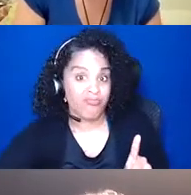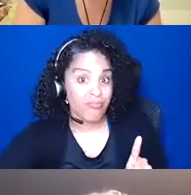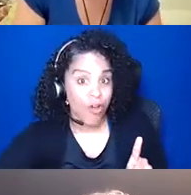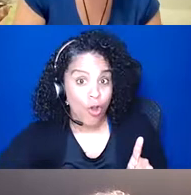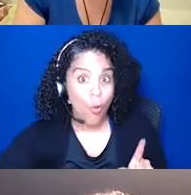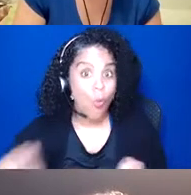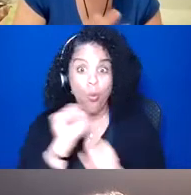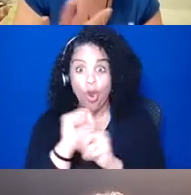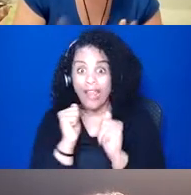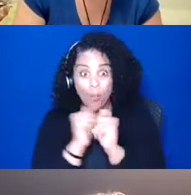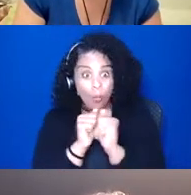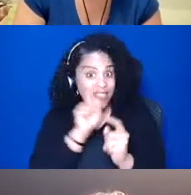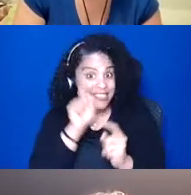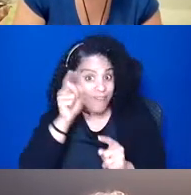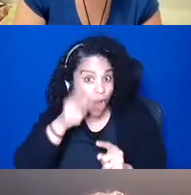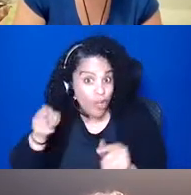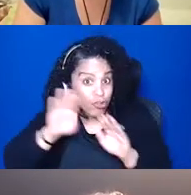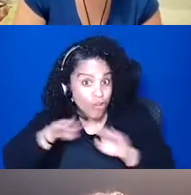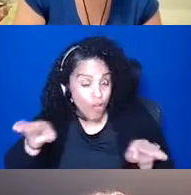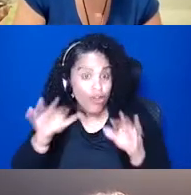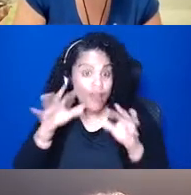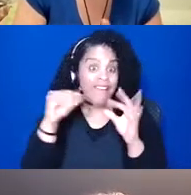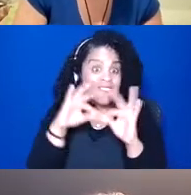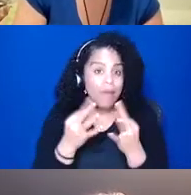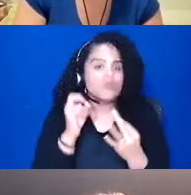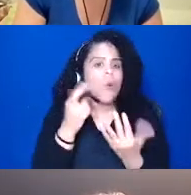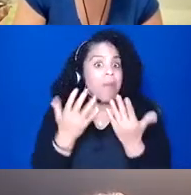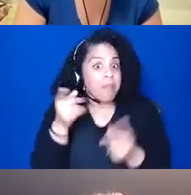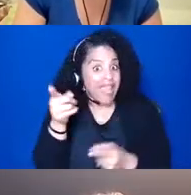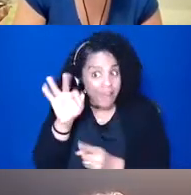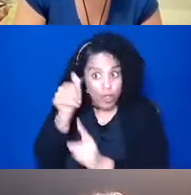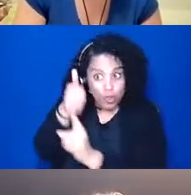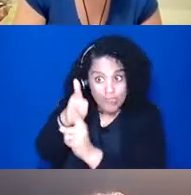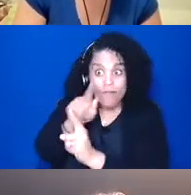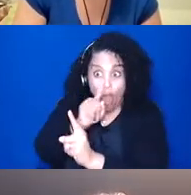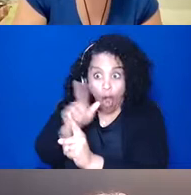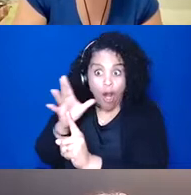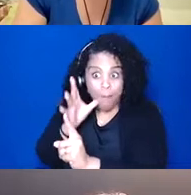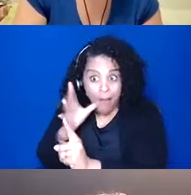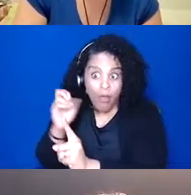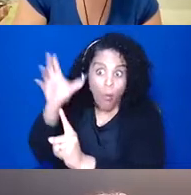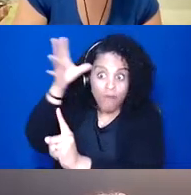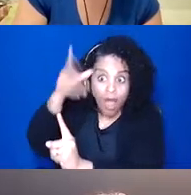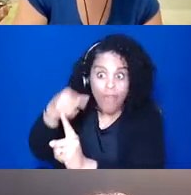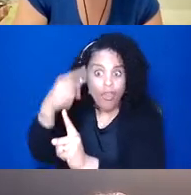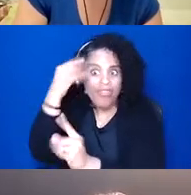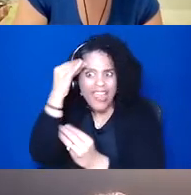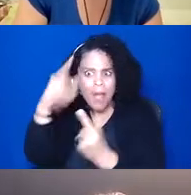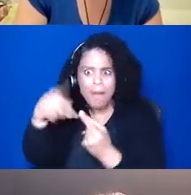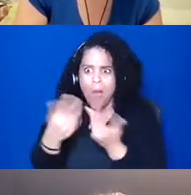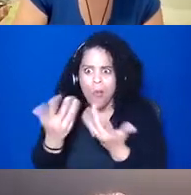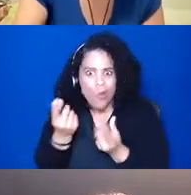with deaf and hard of hearing children and families, or if you are a parent, thinking about what you're doing with your own